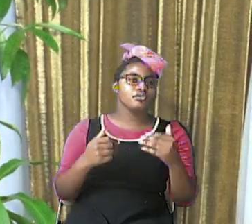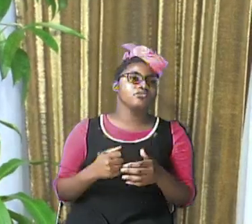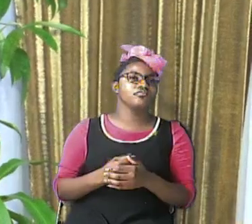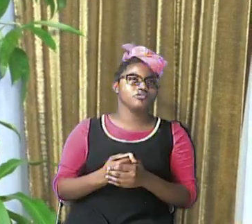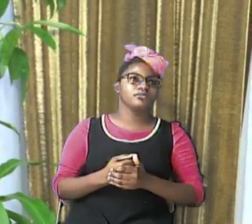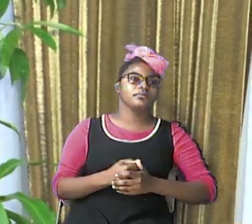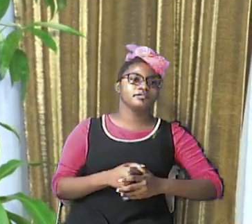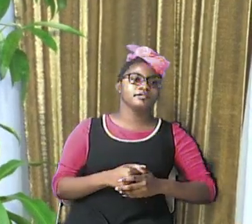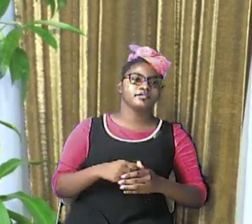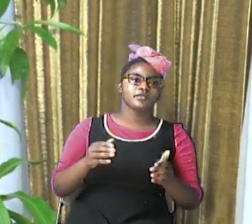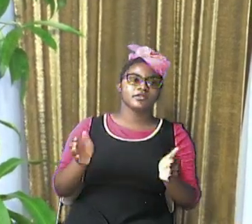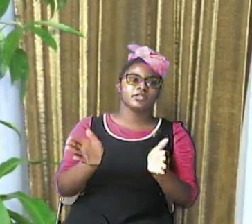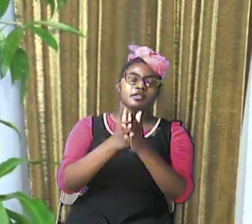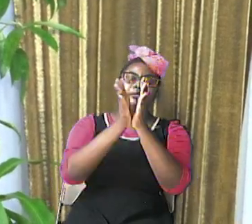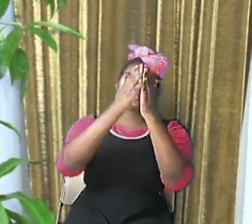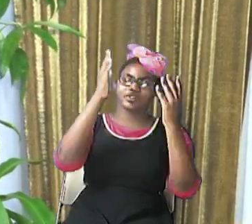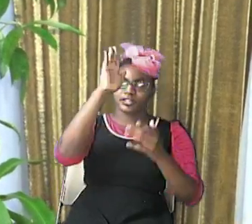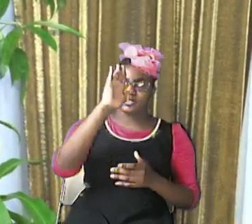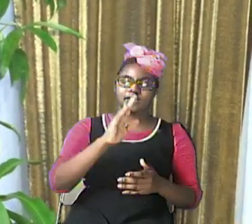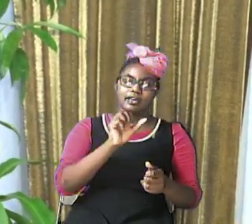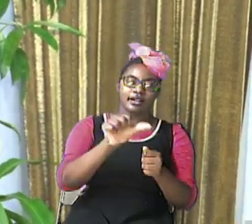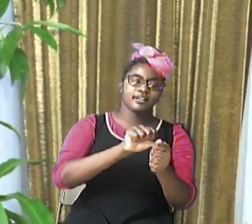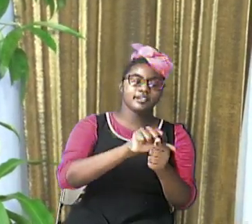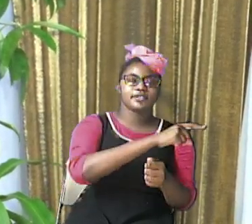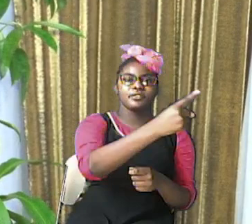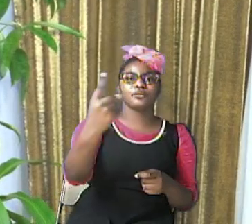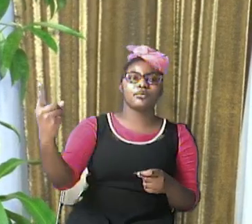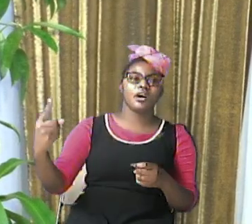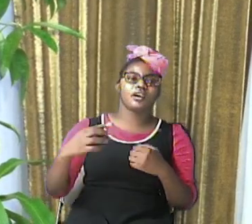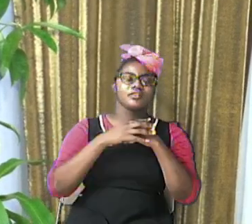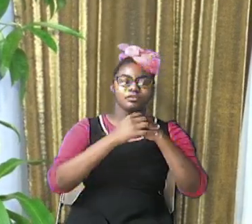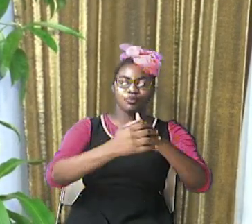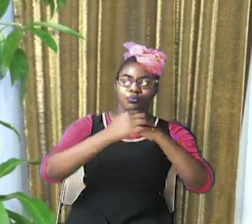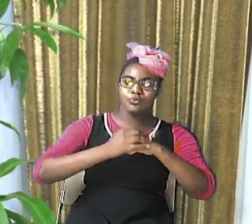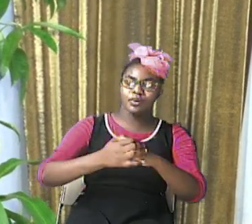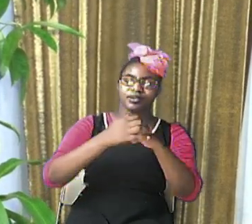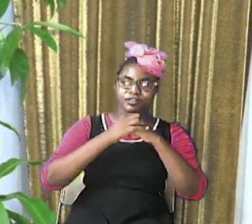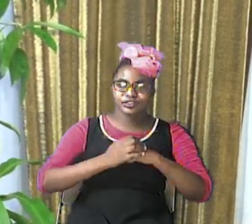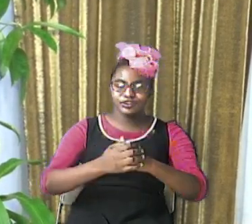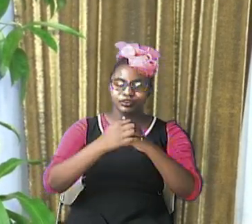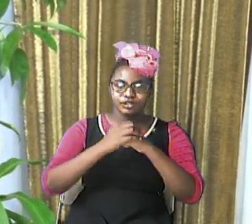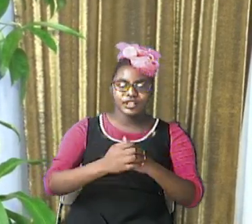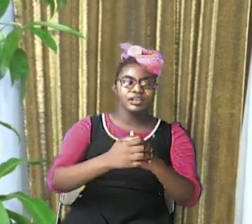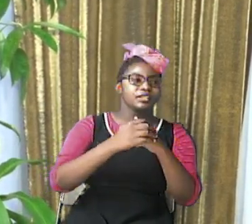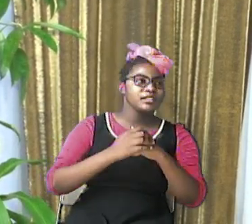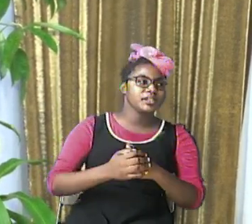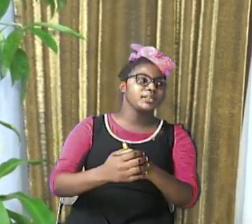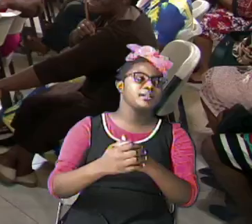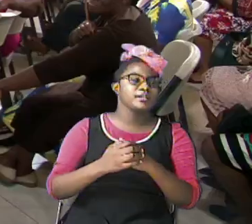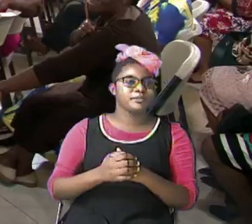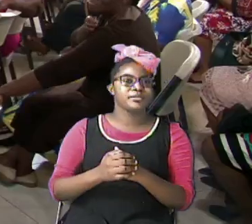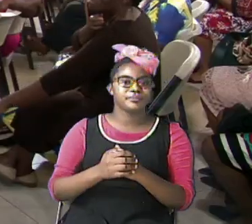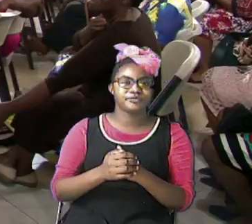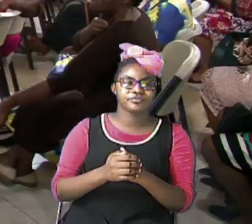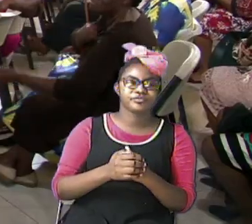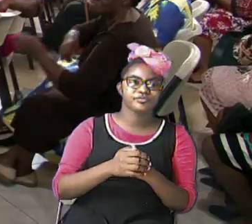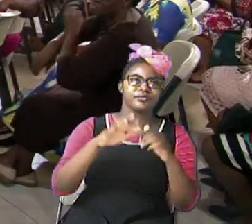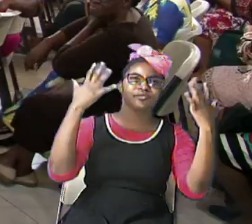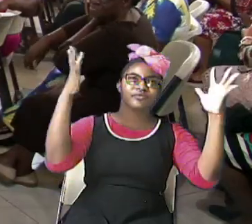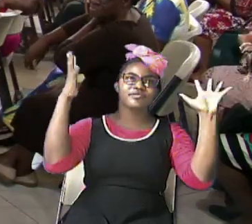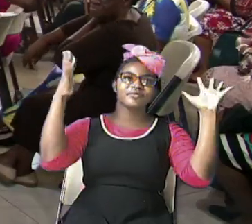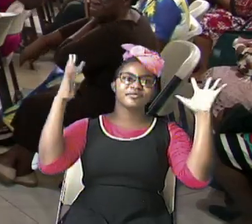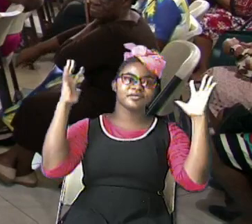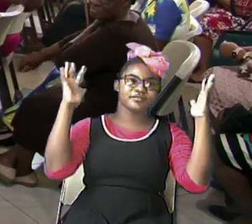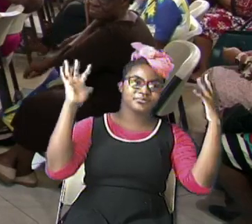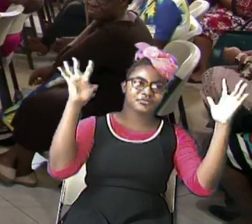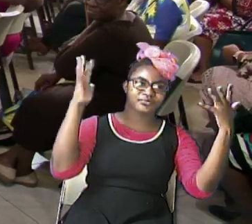Come on, we praise the Lord, everybody. Come on, we praise the Lord, everybody. Put your hands together and give him